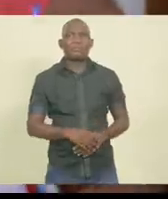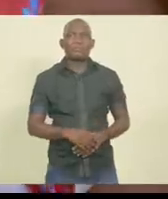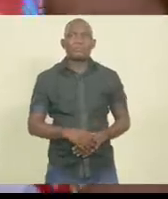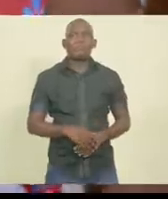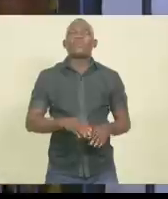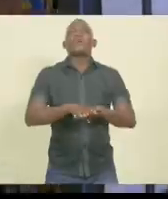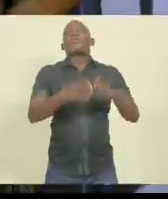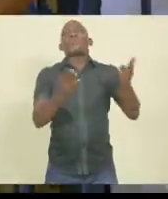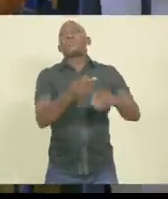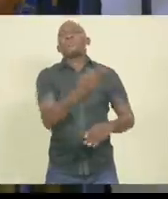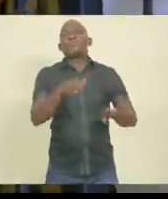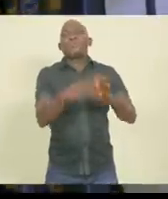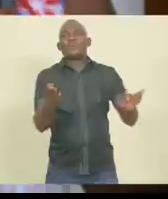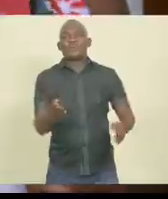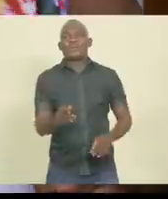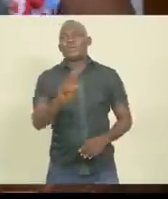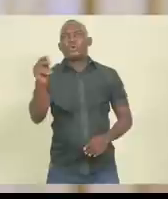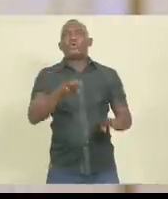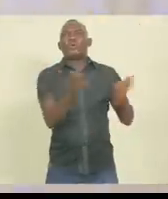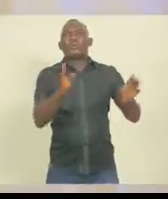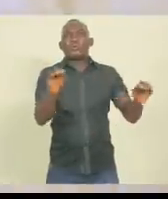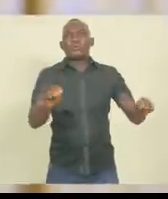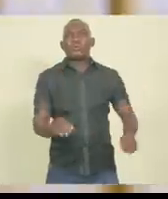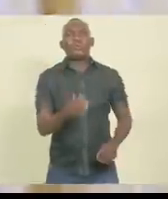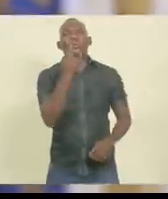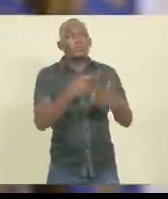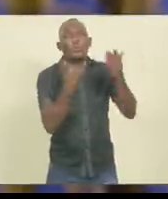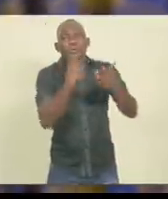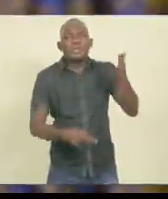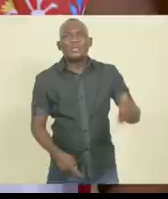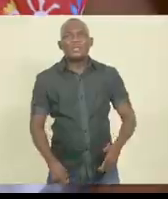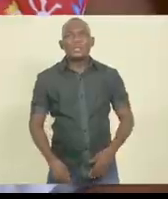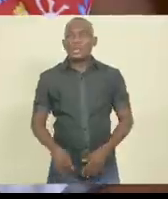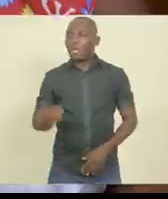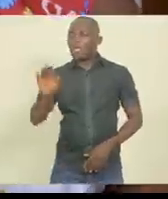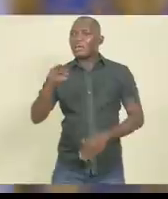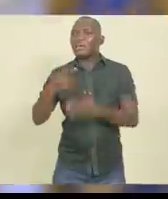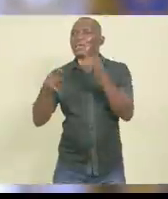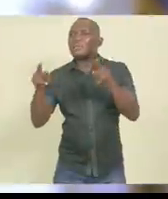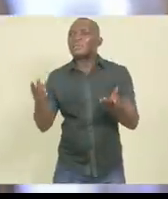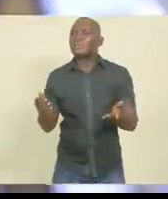Open the door, let Ma, me go and see Ma, the boy. I can't let you. No. Open the door! What's wrong with you? What's going on?